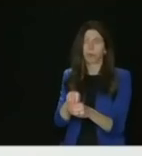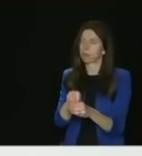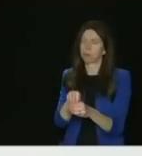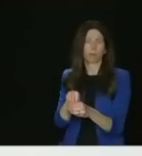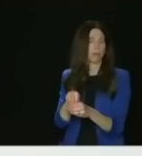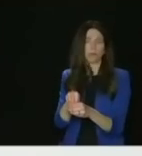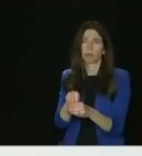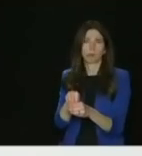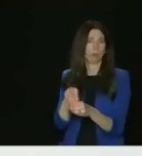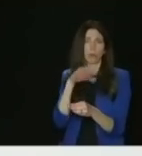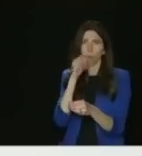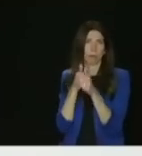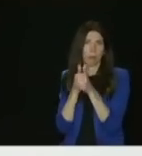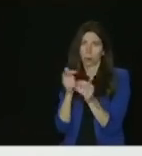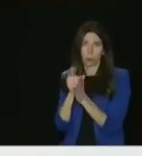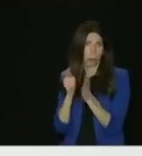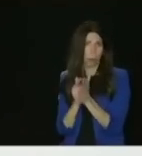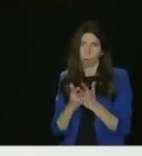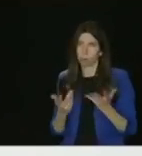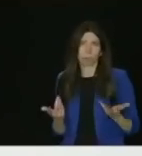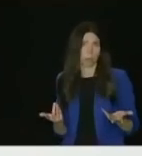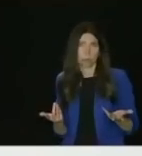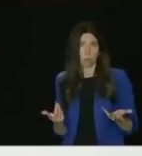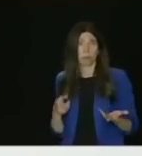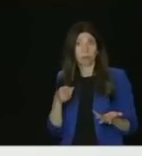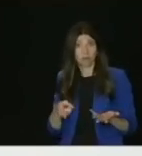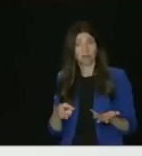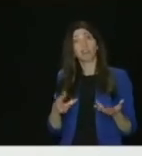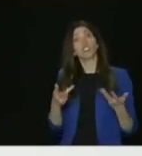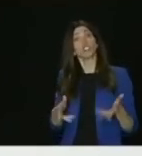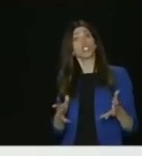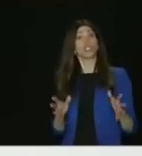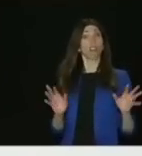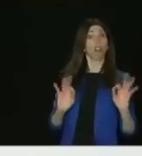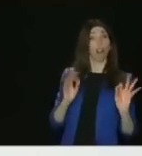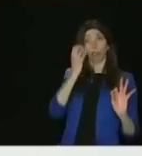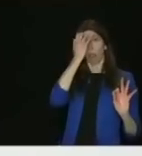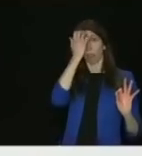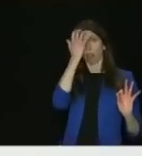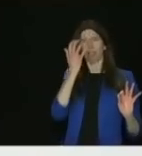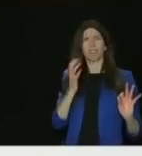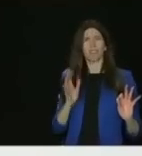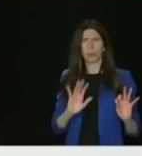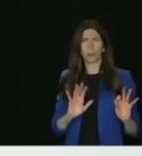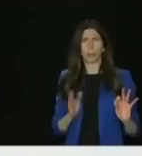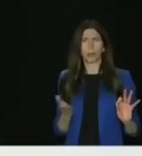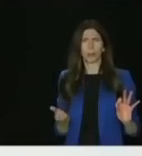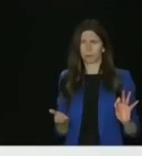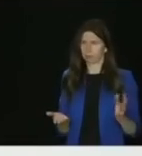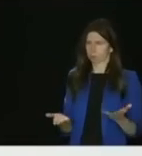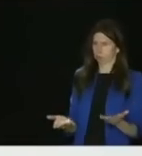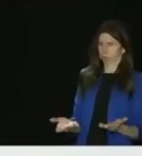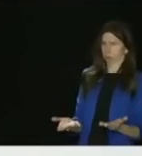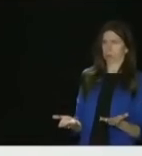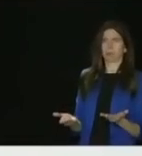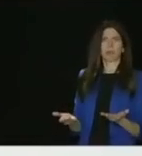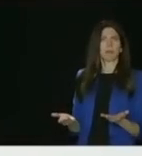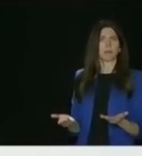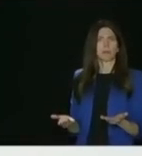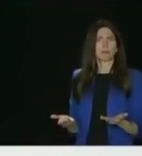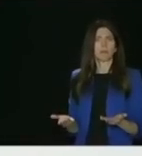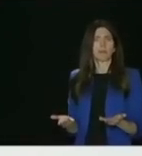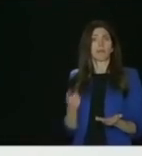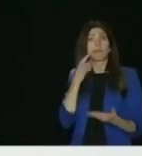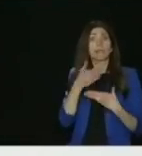blockades. It is not just an inconvenience. It is not simply a matter of a